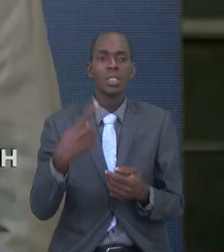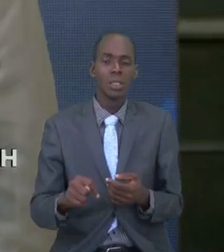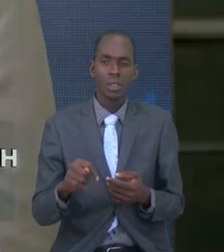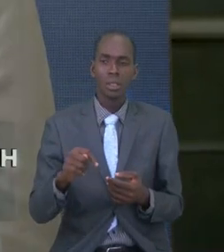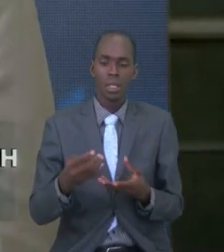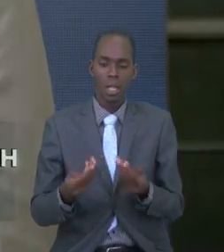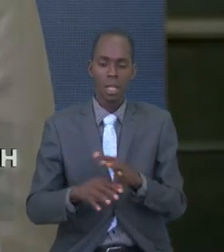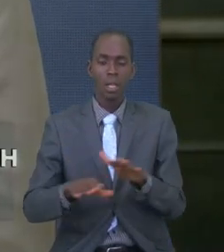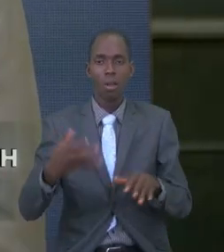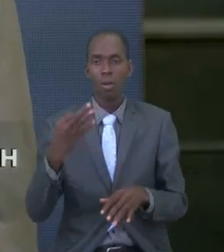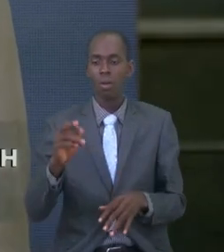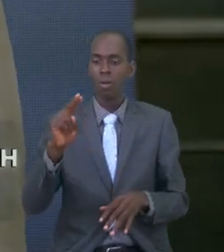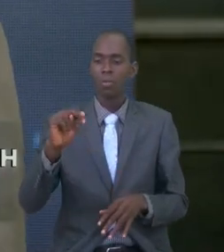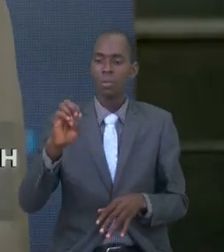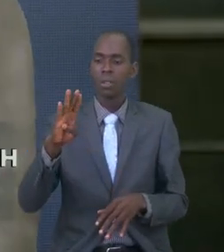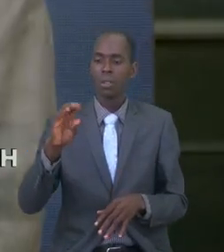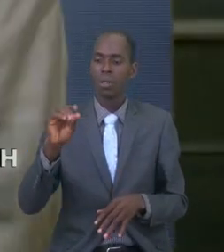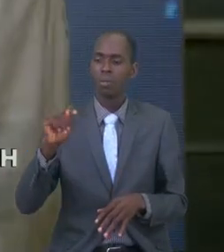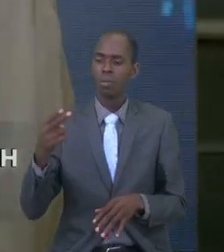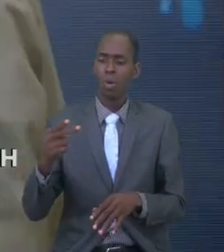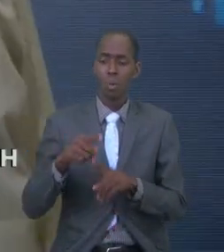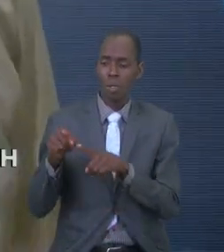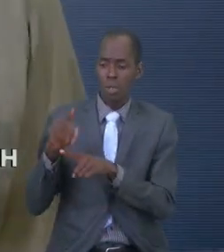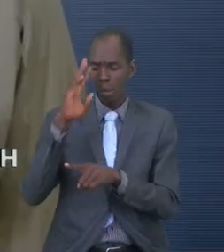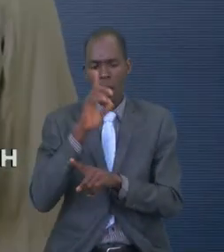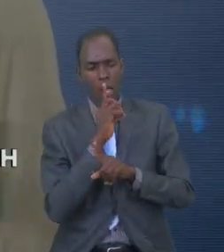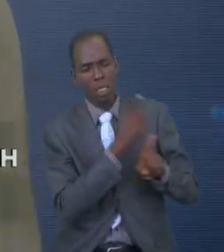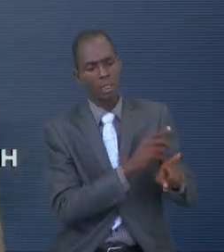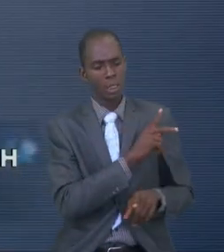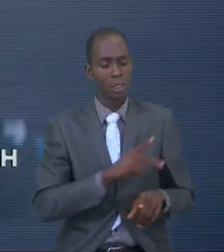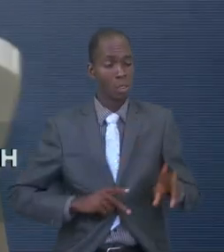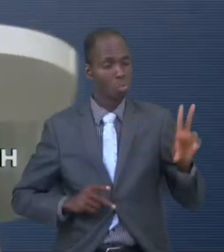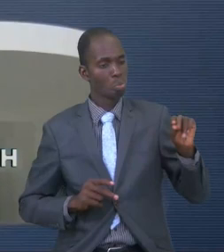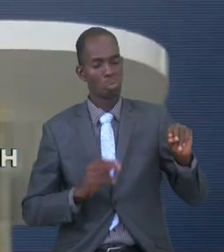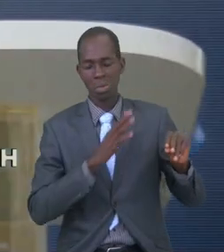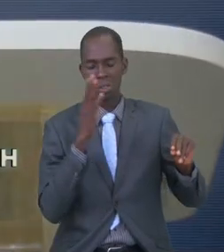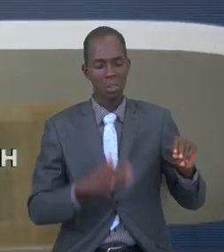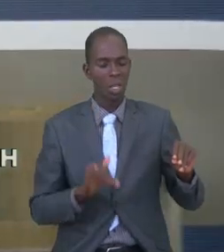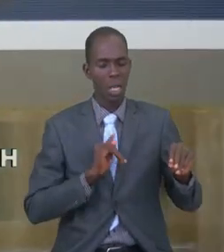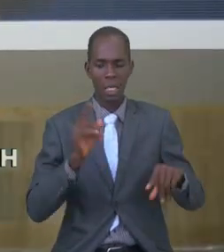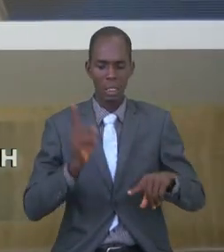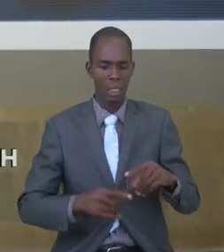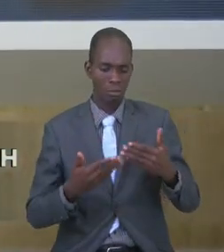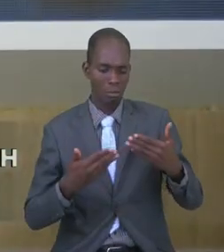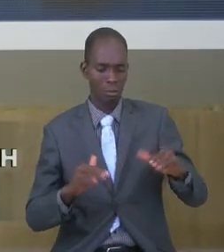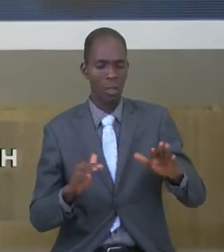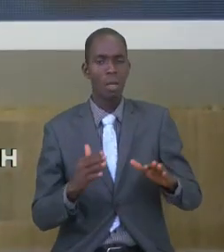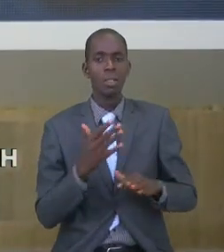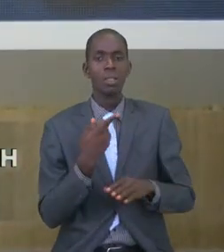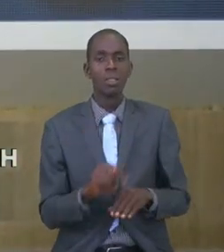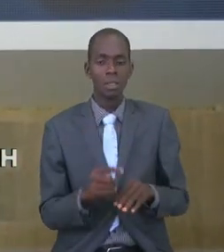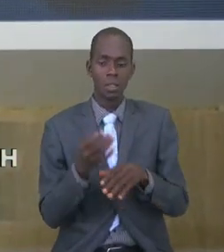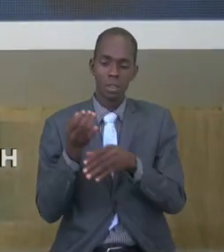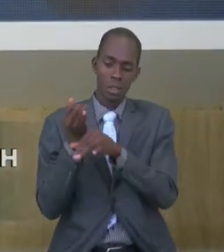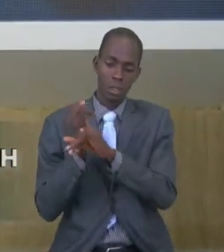said, never. I will not sell the inheritance from my fathers